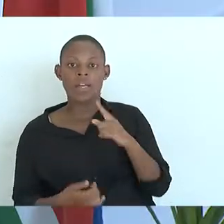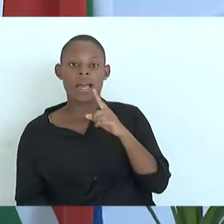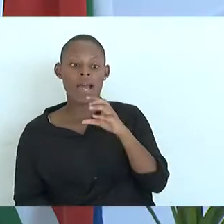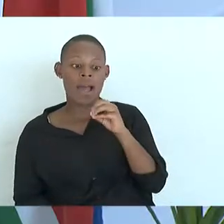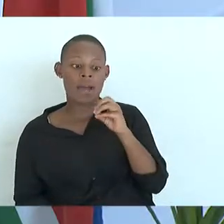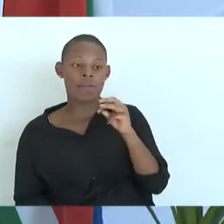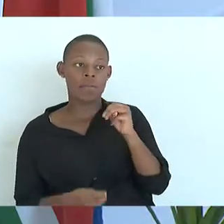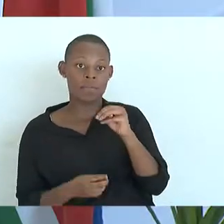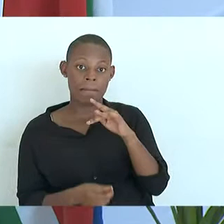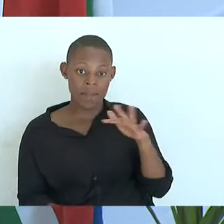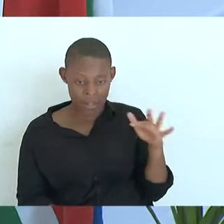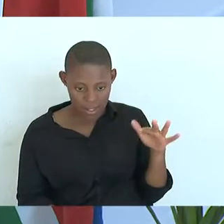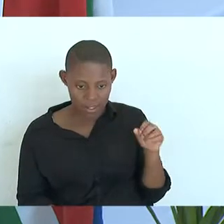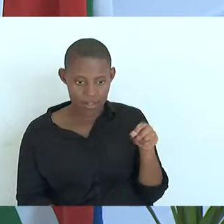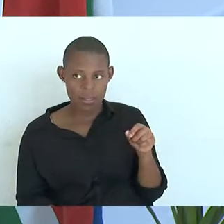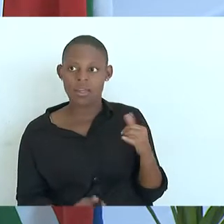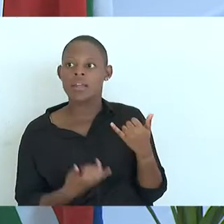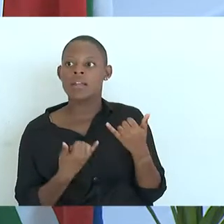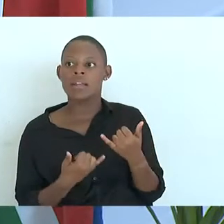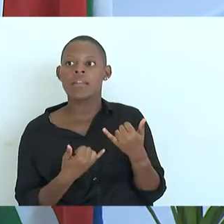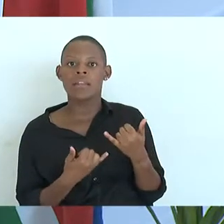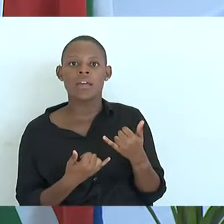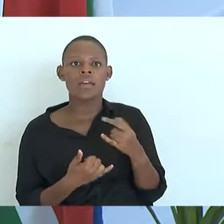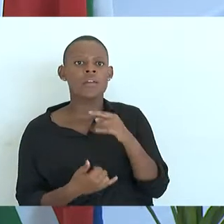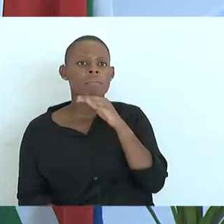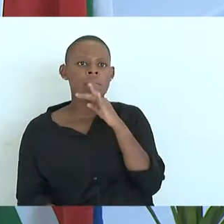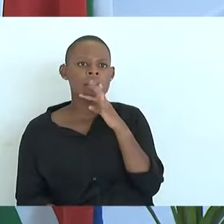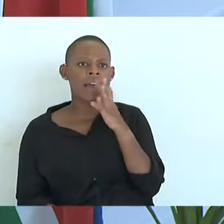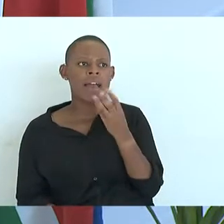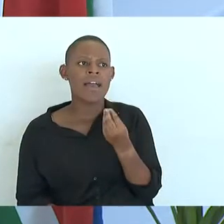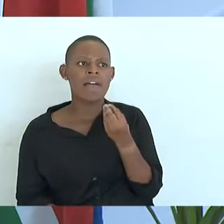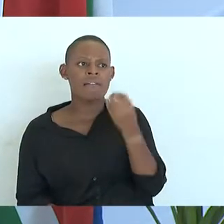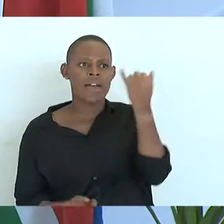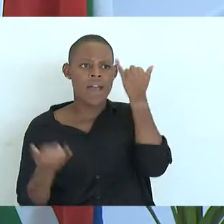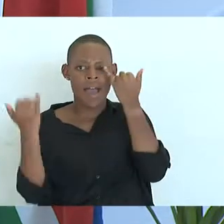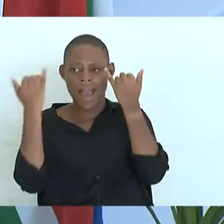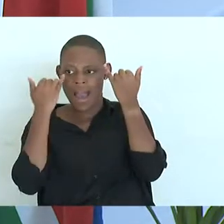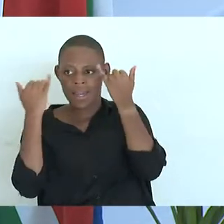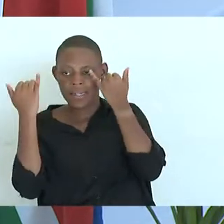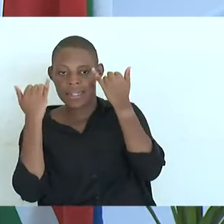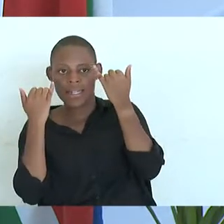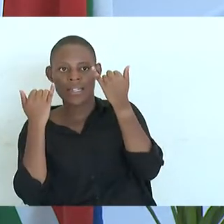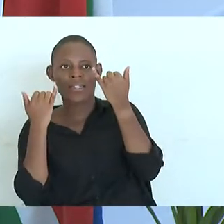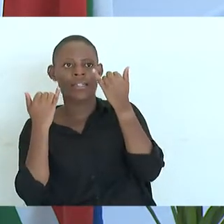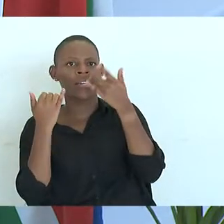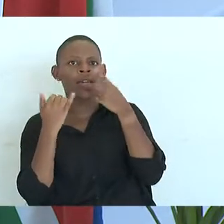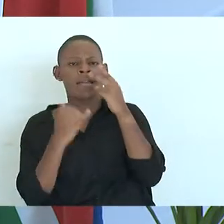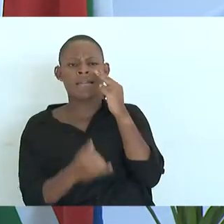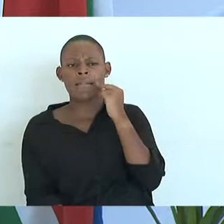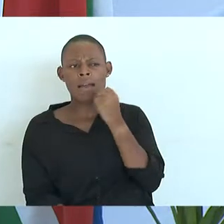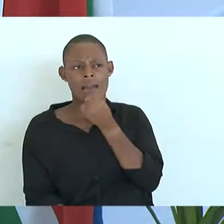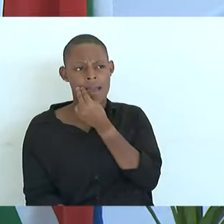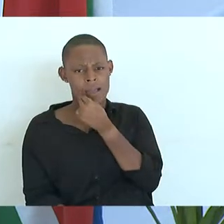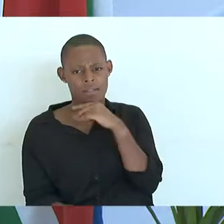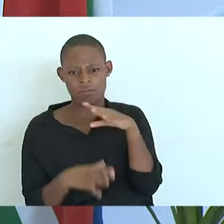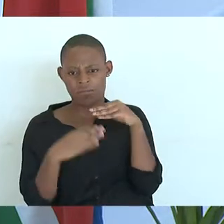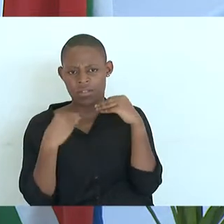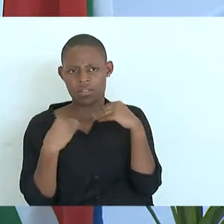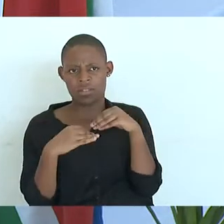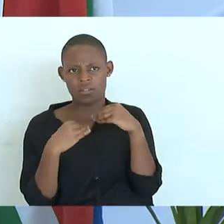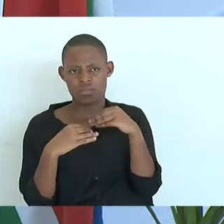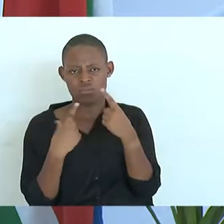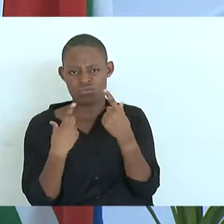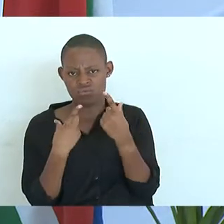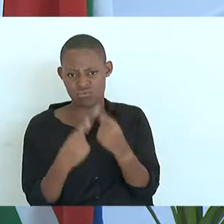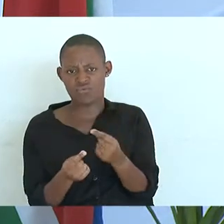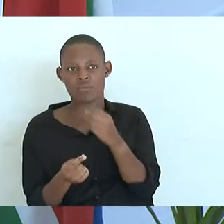Eyokutageta yona abantu abancane abanama-ideas ahlukile amahle ebhizinisi.